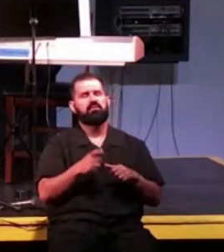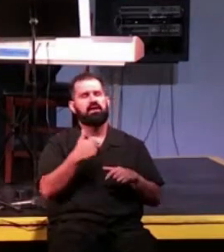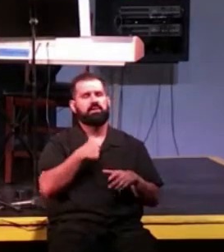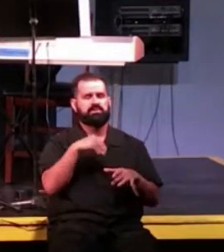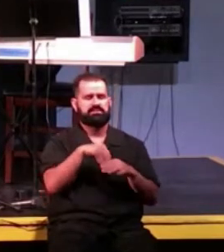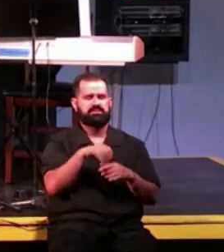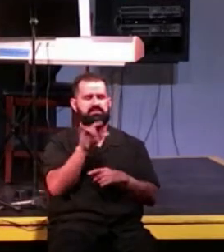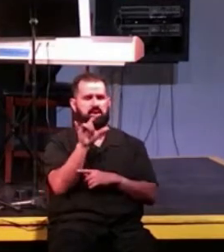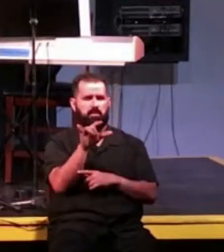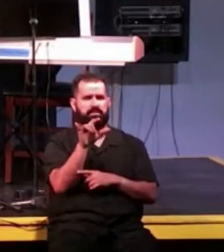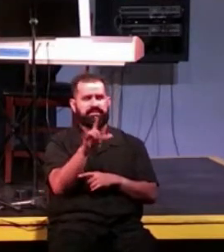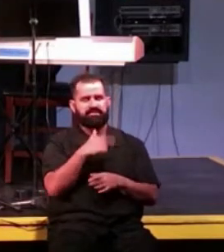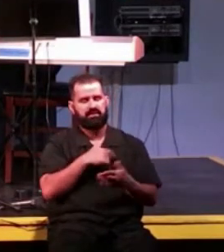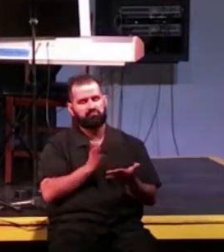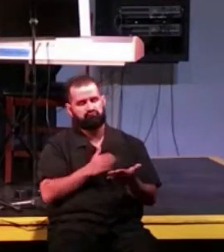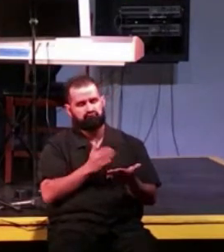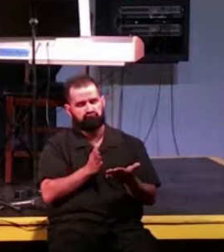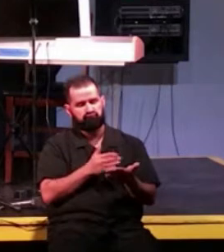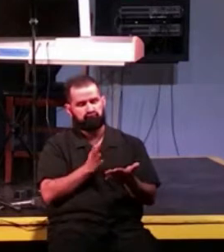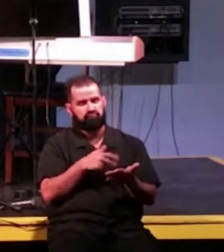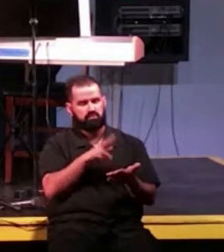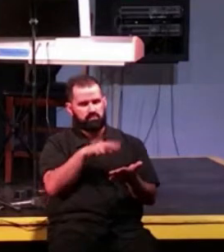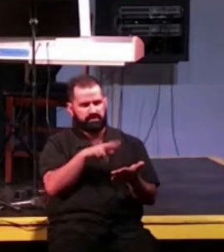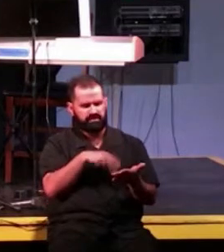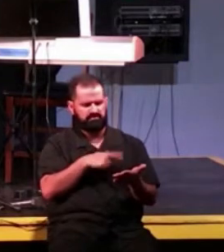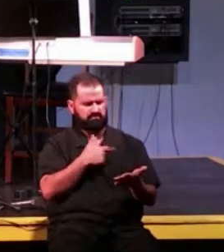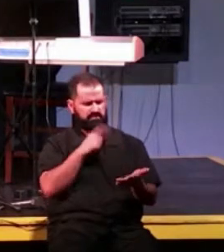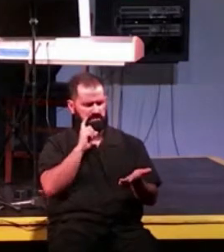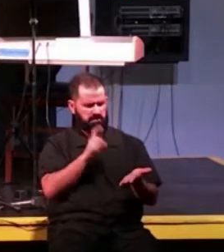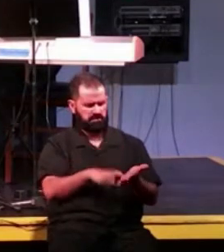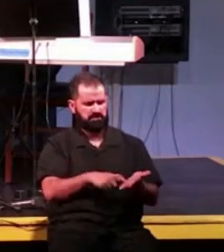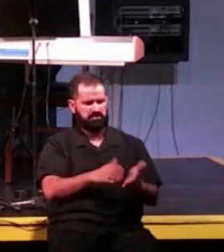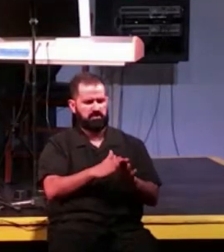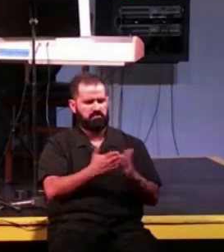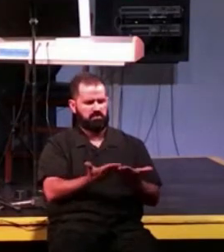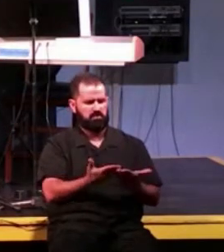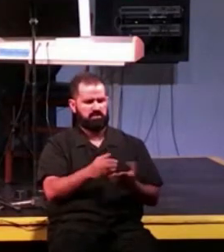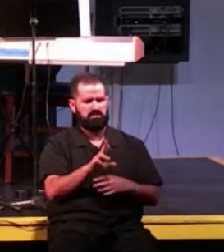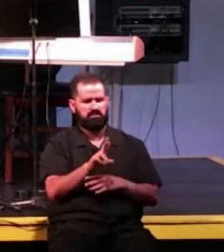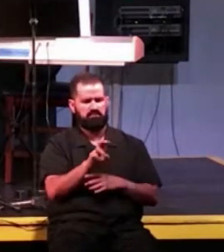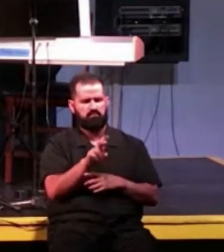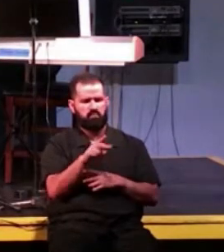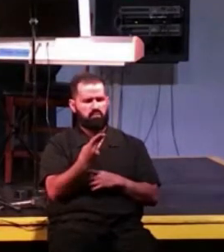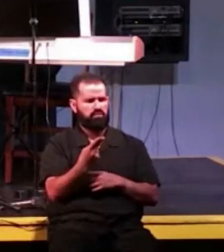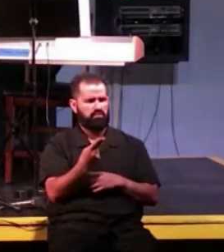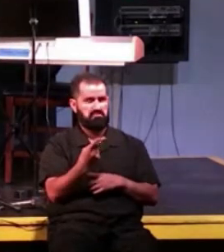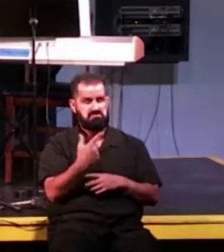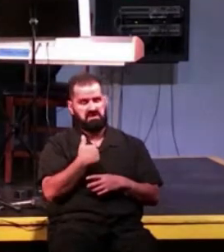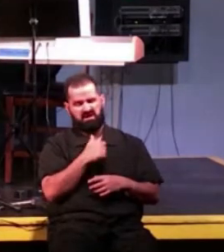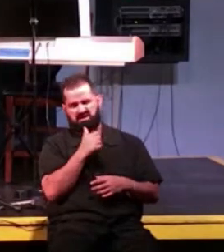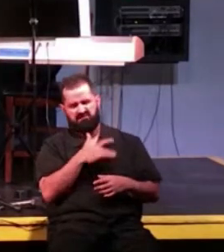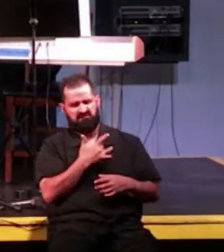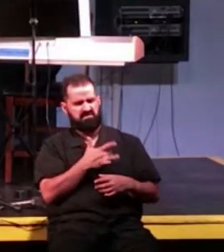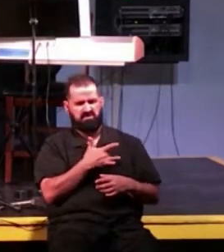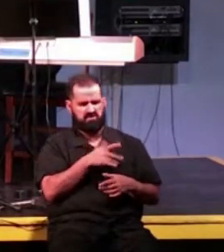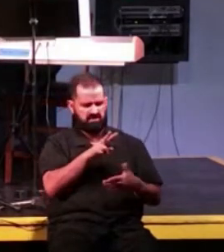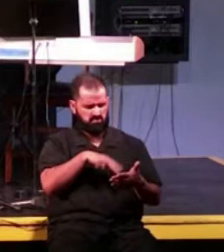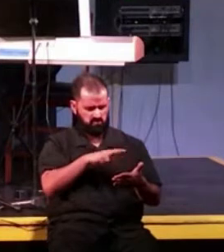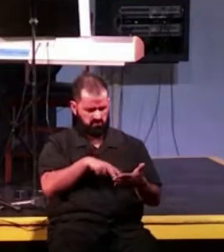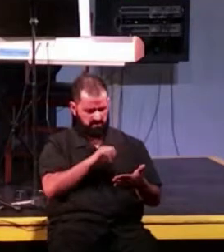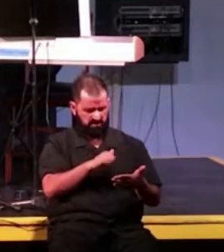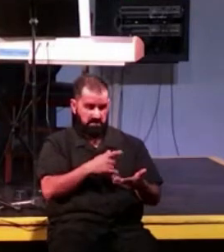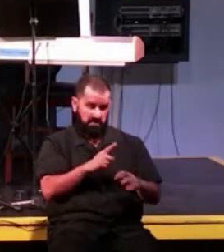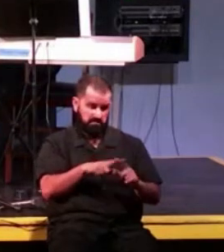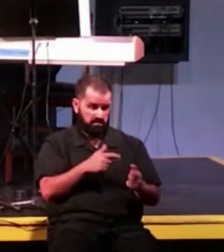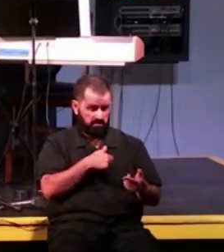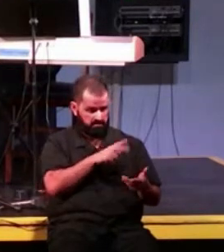and reading the Bible, and I actually stumbled upon the book of Ruth. And I don't know why, I didn't feel like reading the book of Ruth, but I